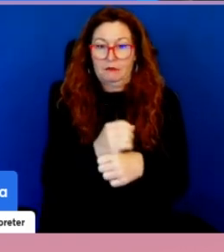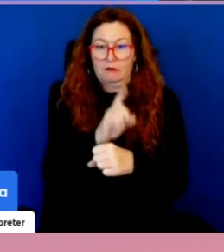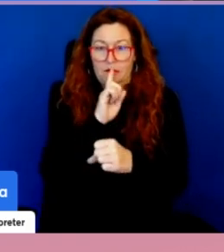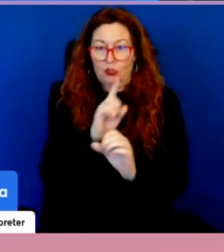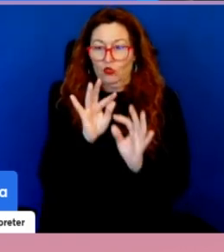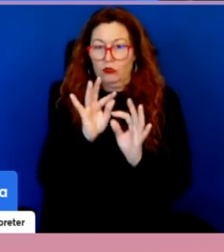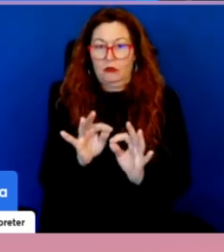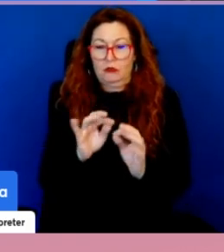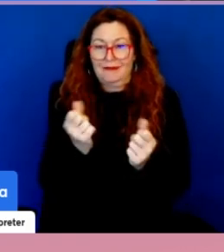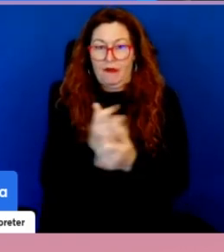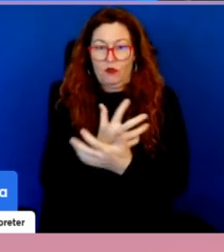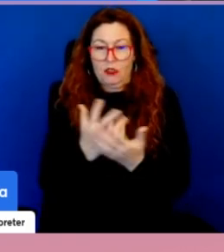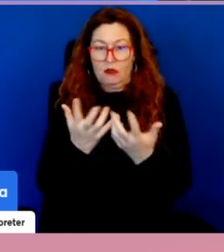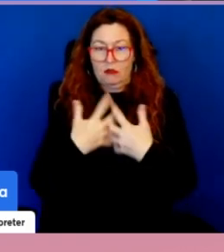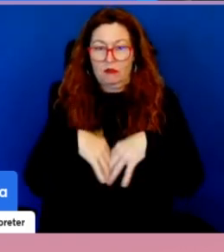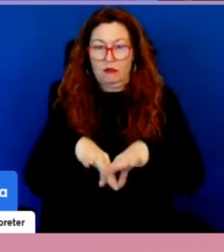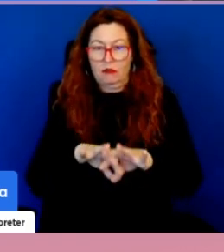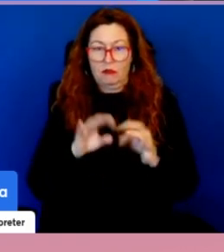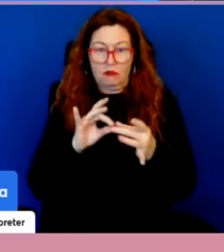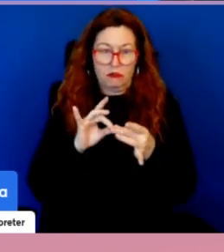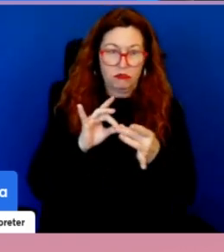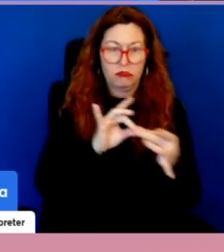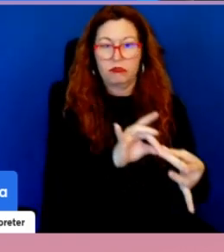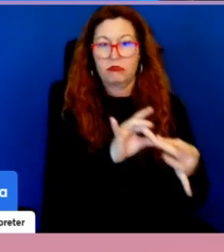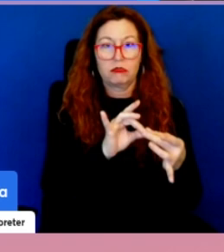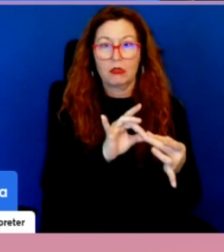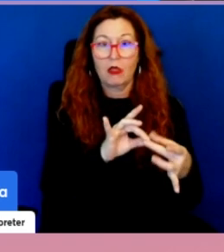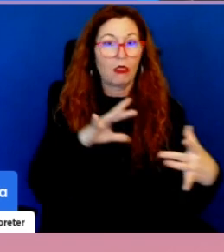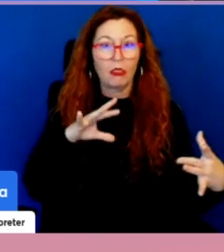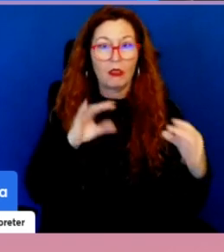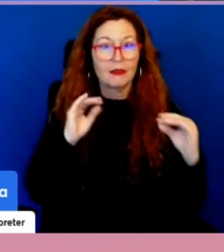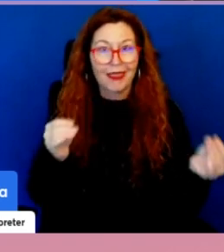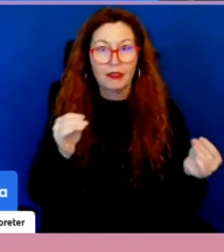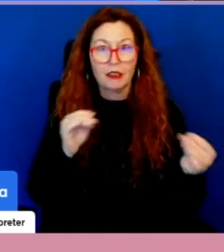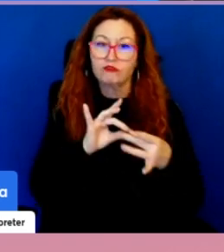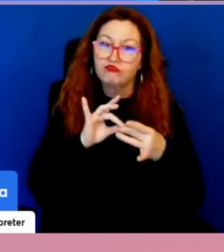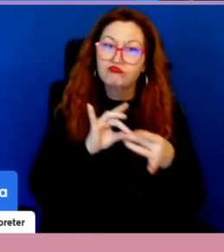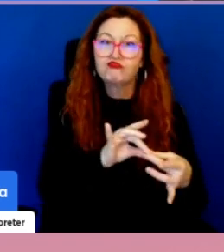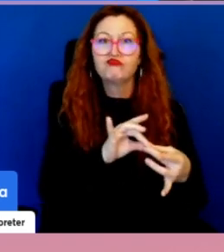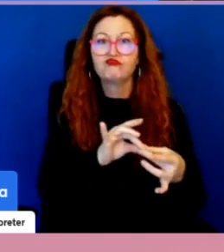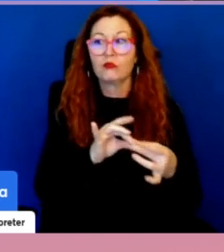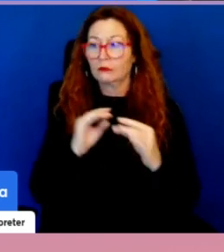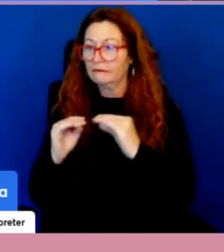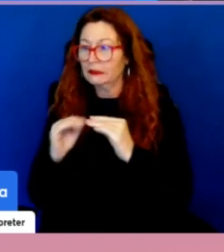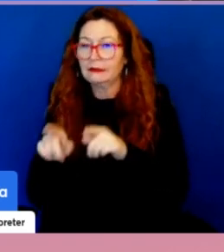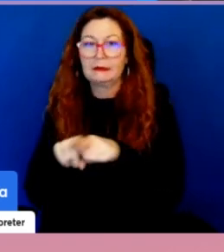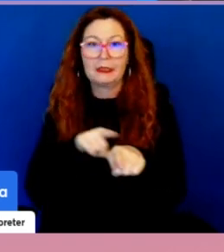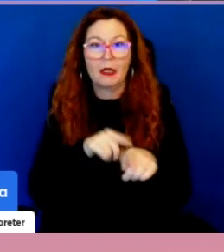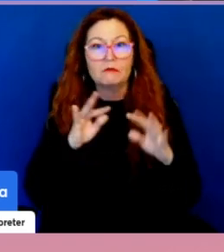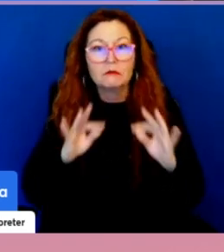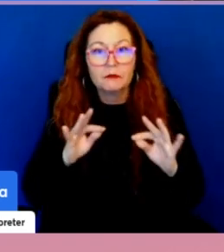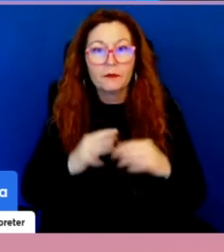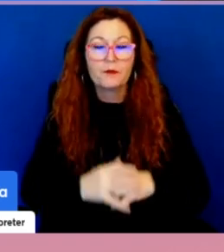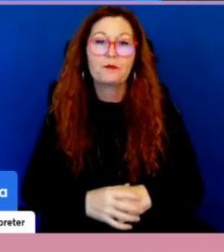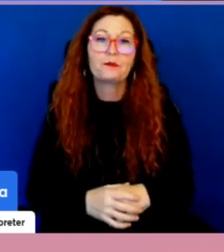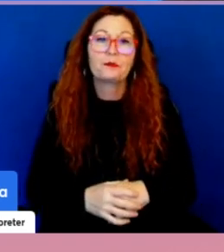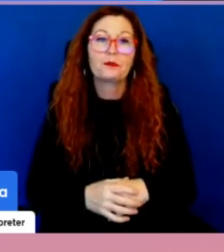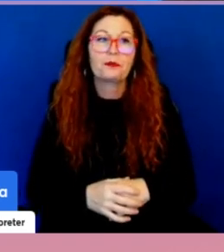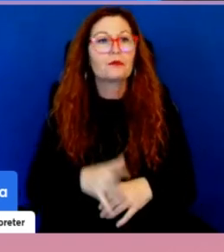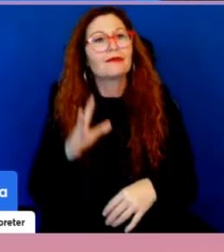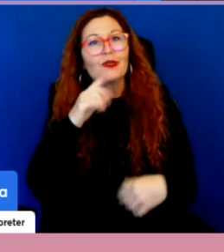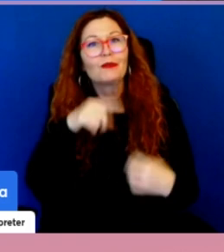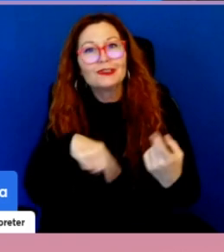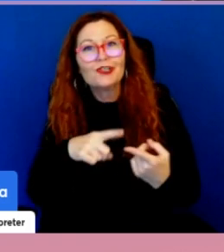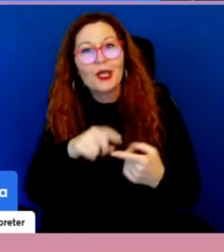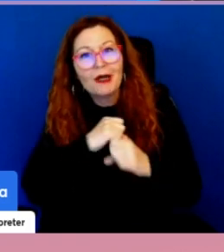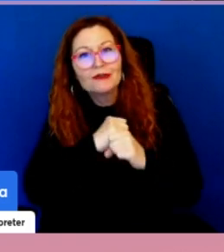business continuity, and how are they going to recover from those disruptions or disasters? Now, I've been talking for a few minutes a lot about security